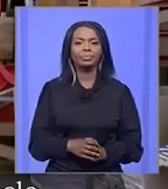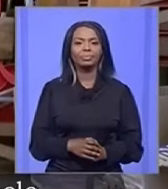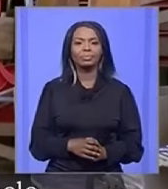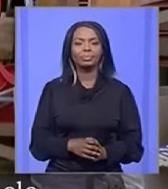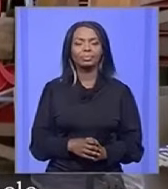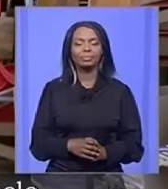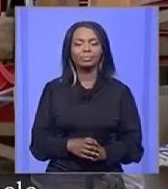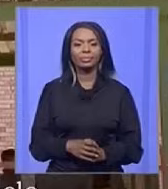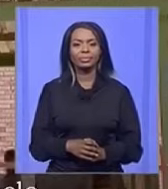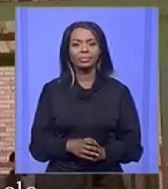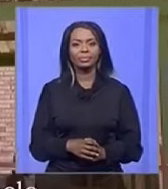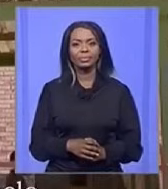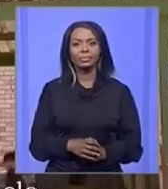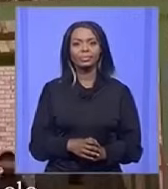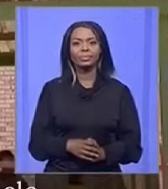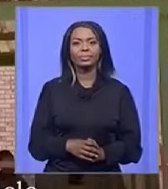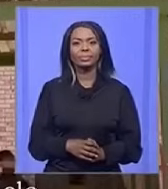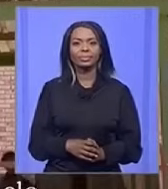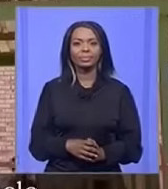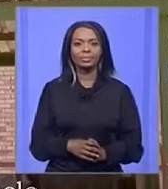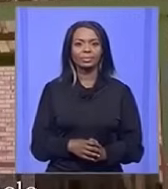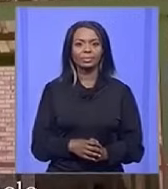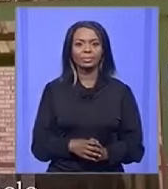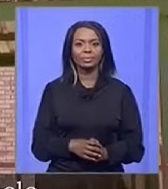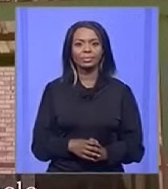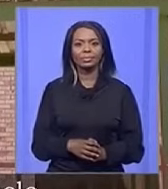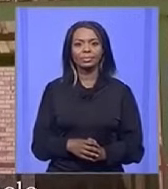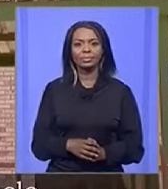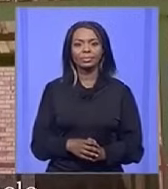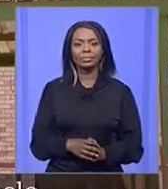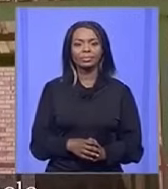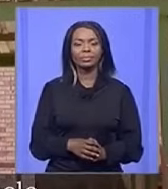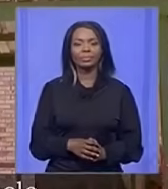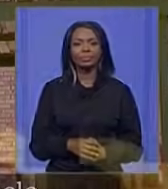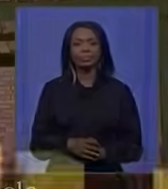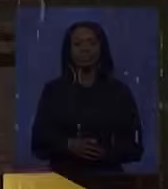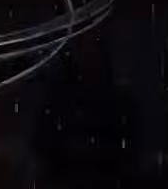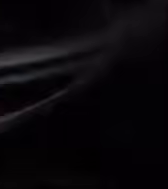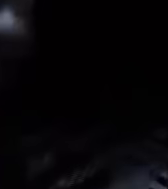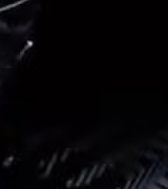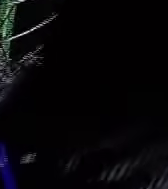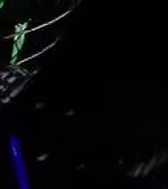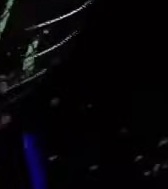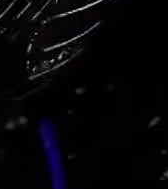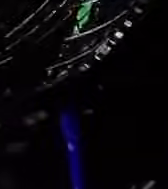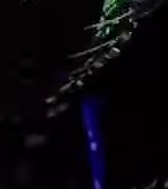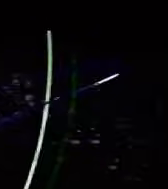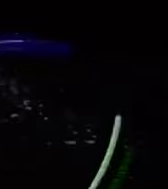ditaba ho SABC Beltfontein.